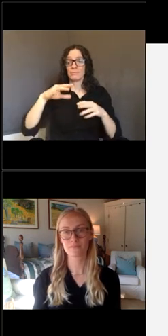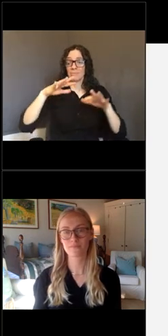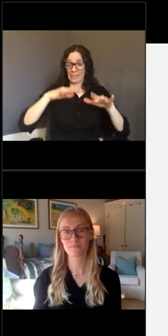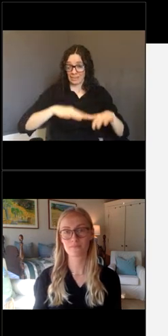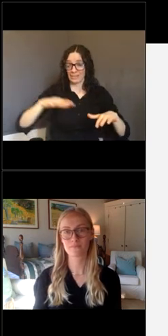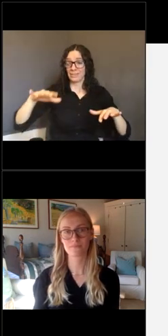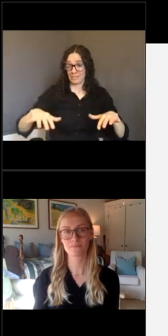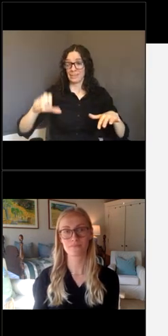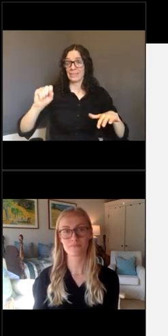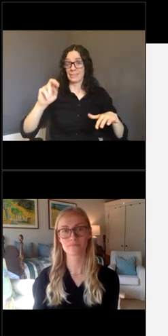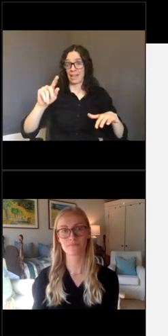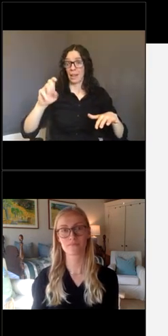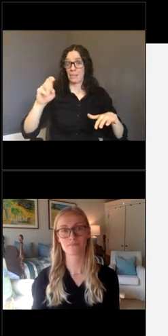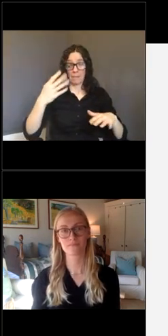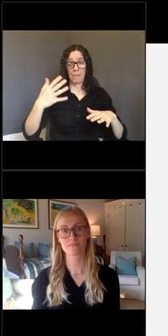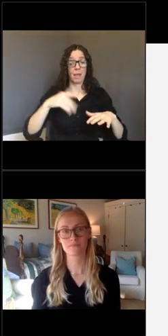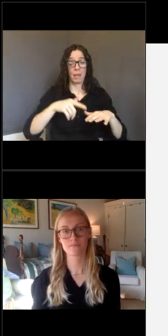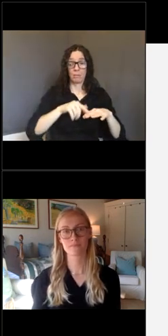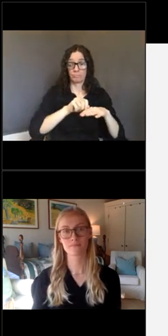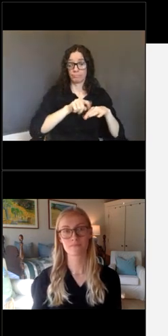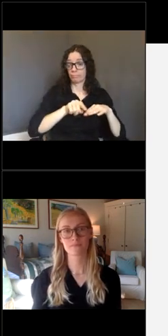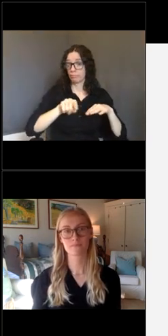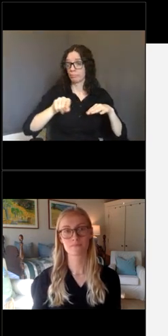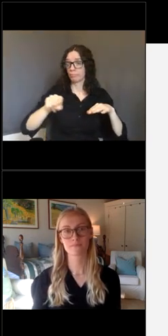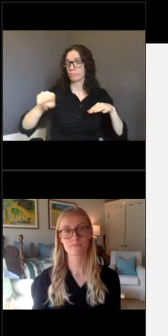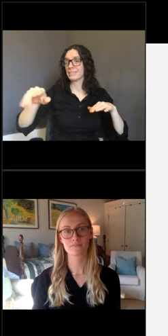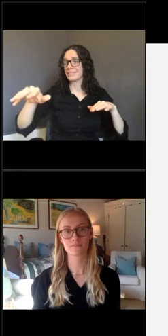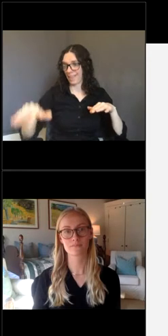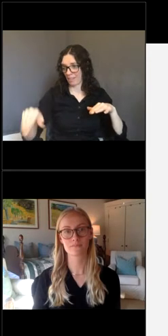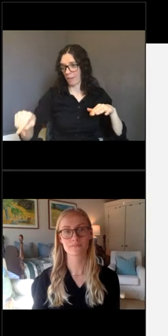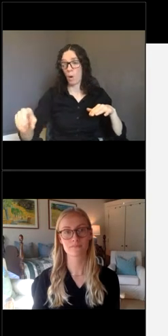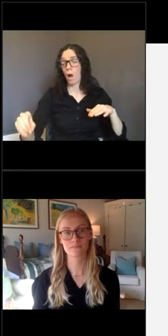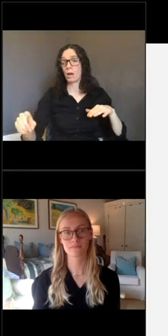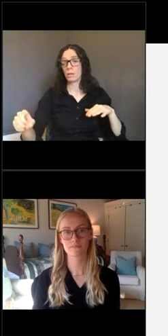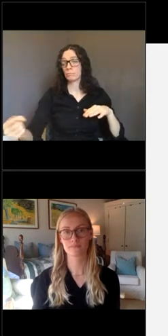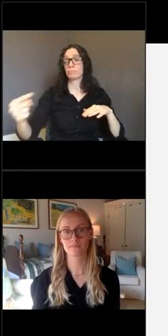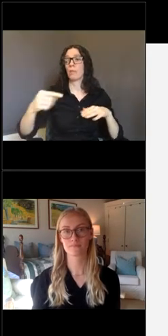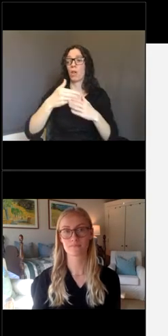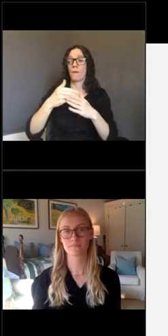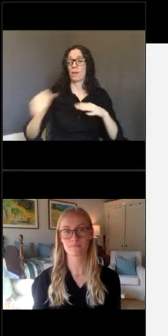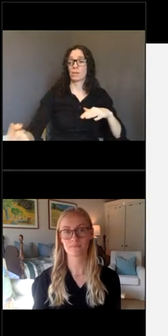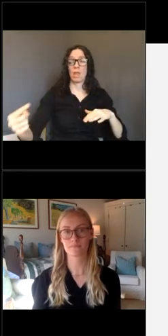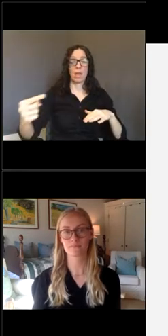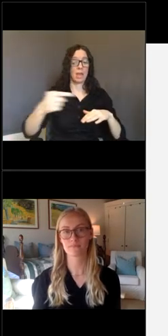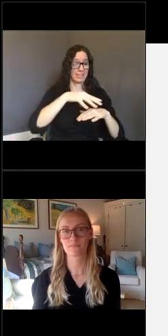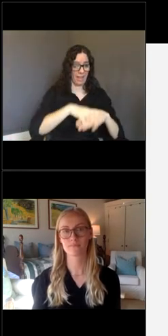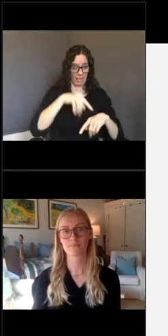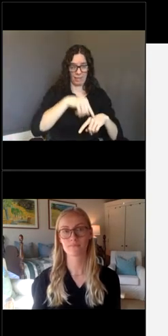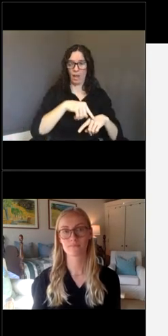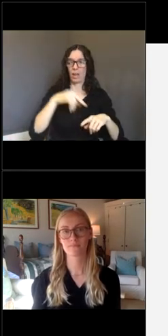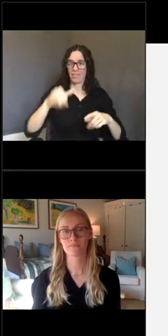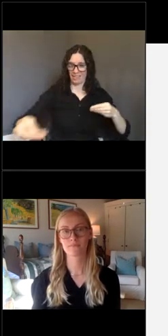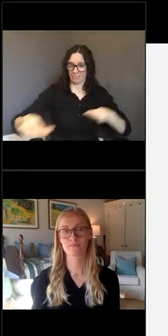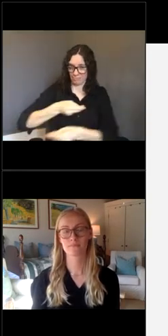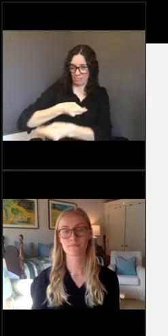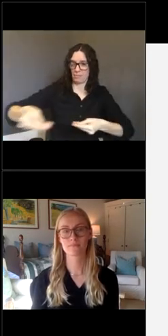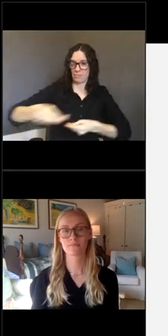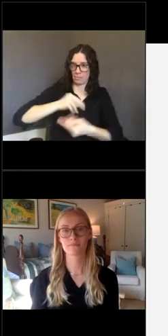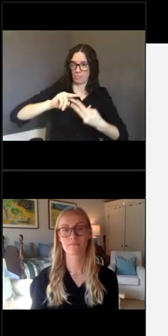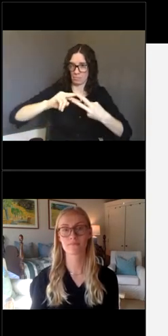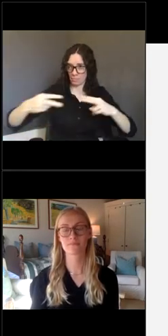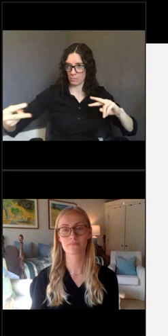the population stability and genetic variability. And then the movement of mature marine life